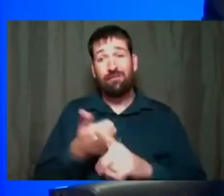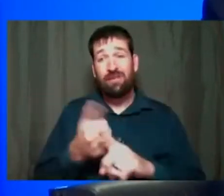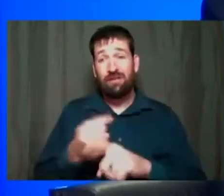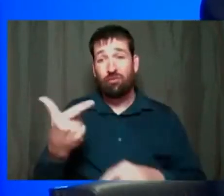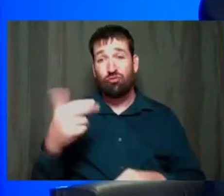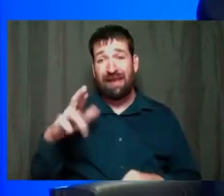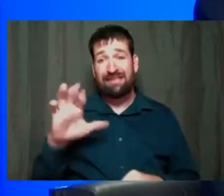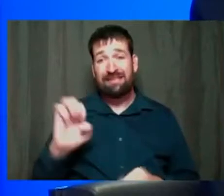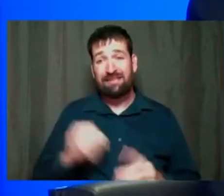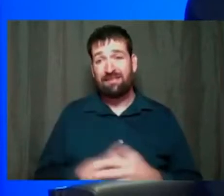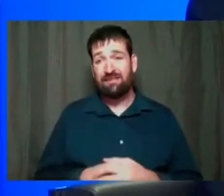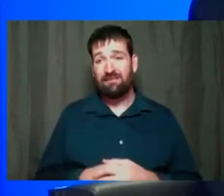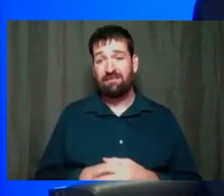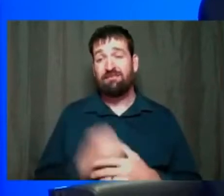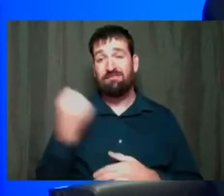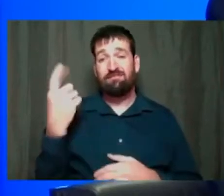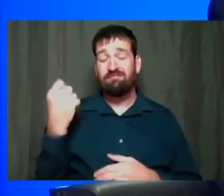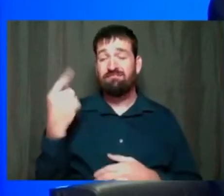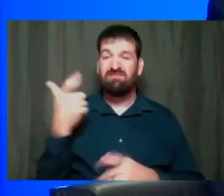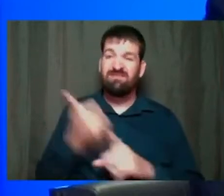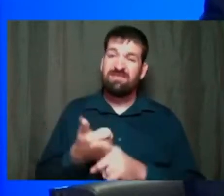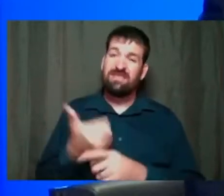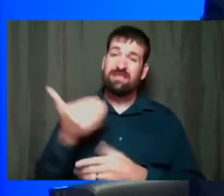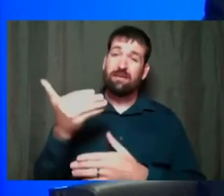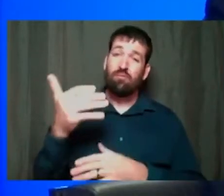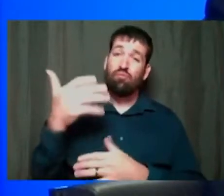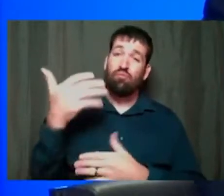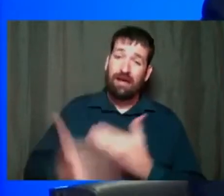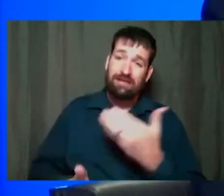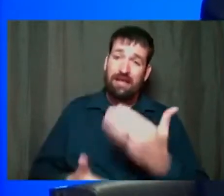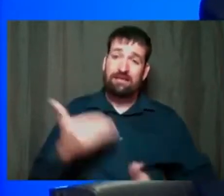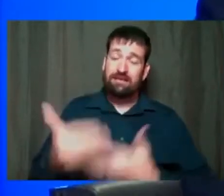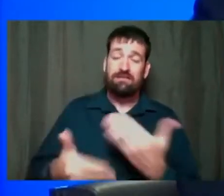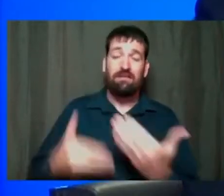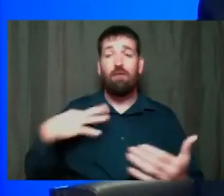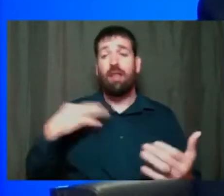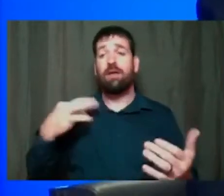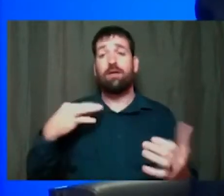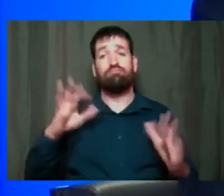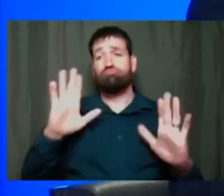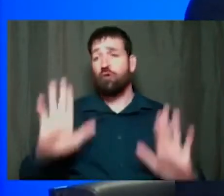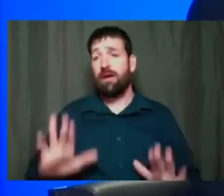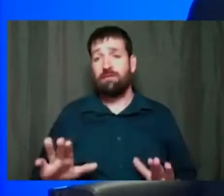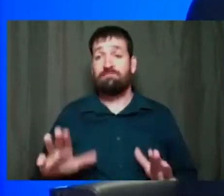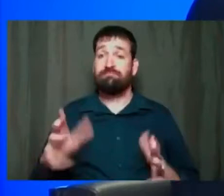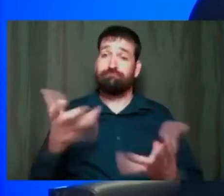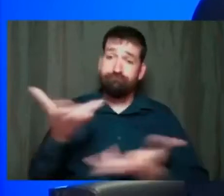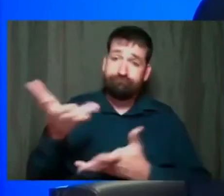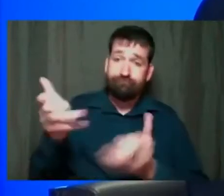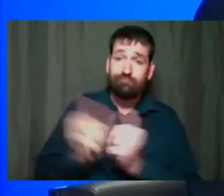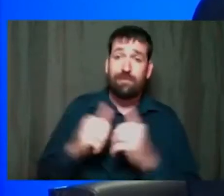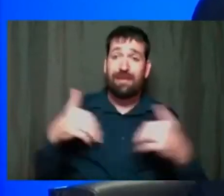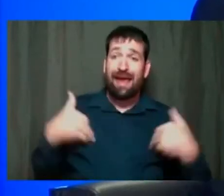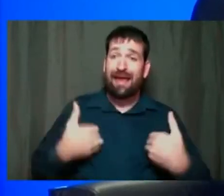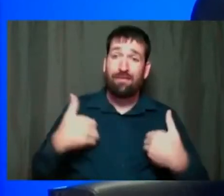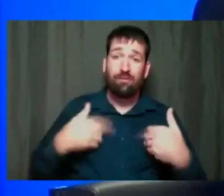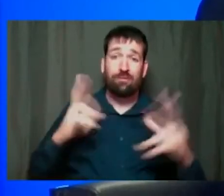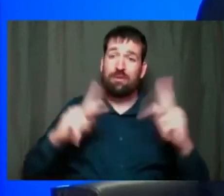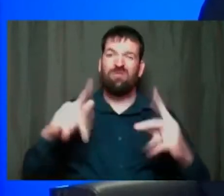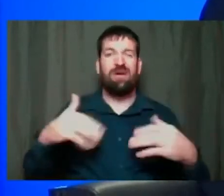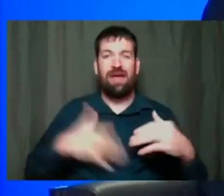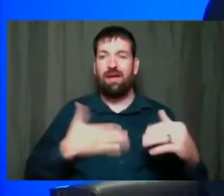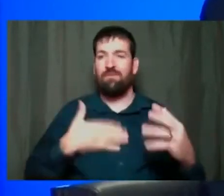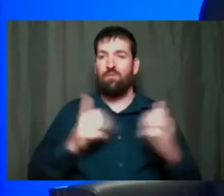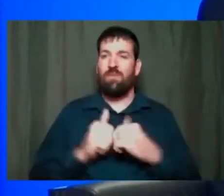is a process, volunteering, great. Doing stuff with animals, everybody's always happy with animals, having fun